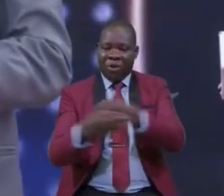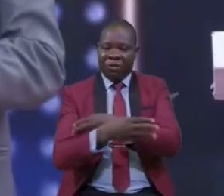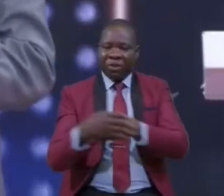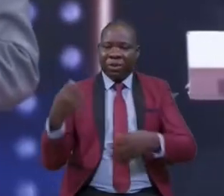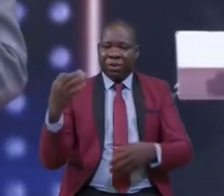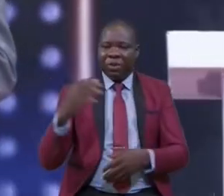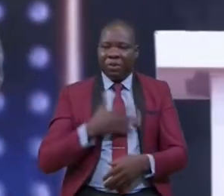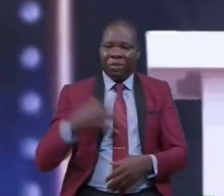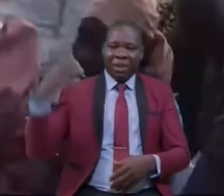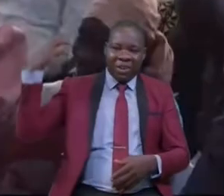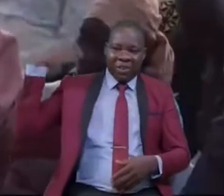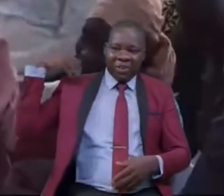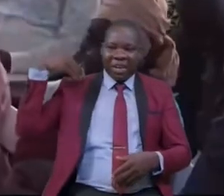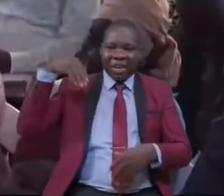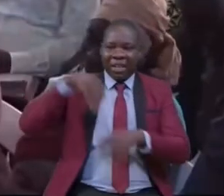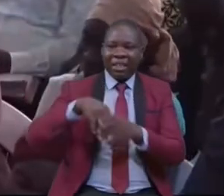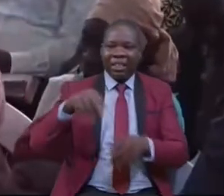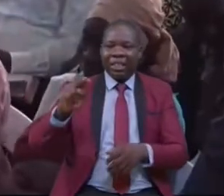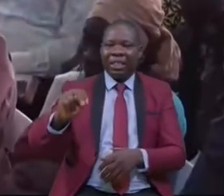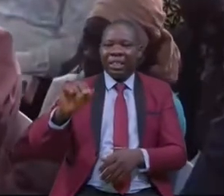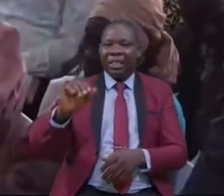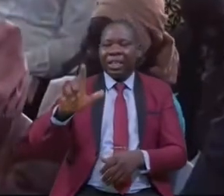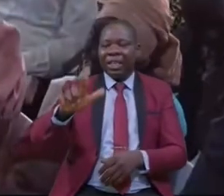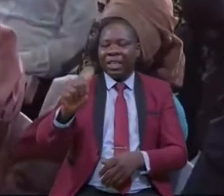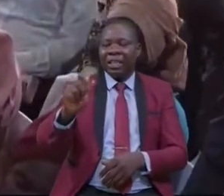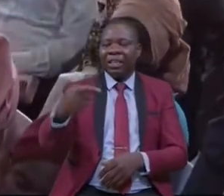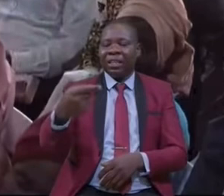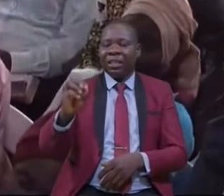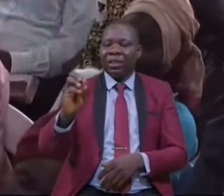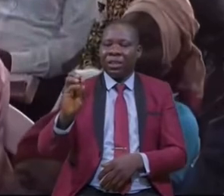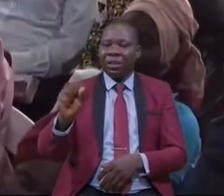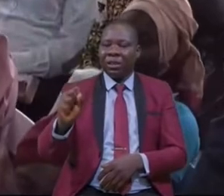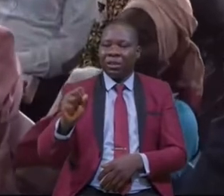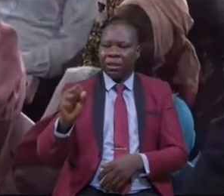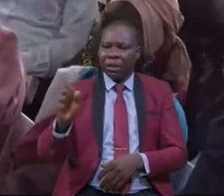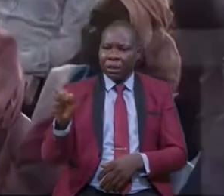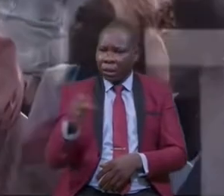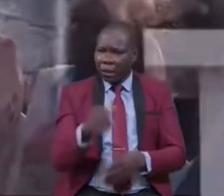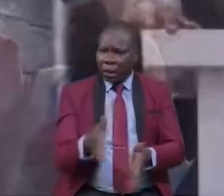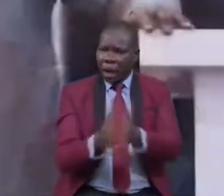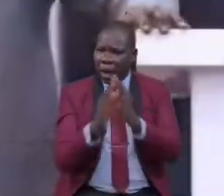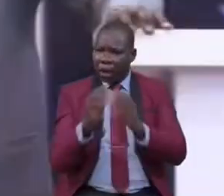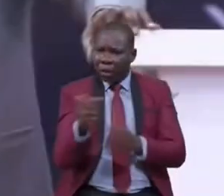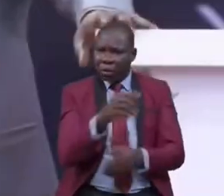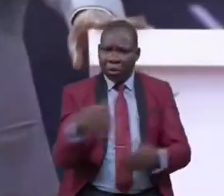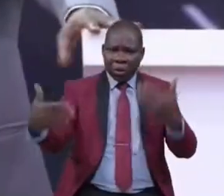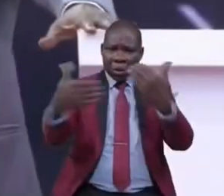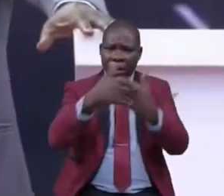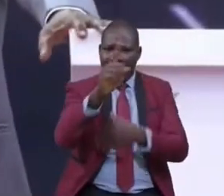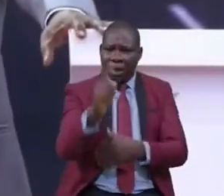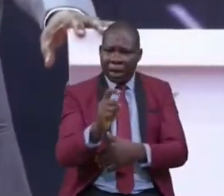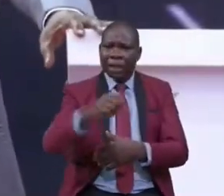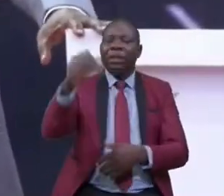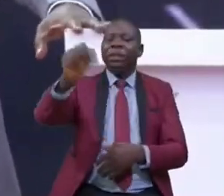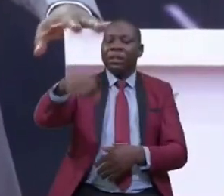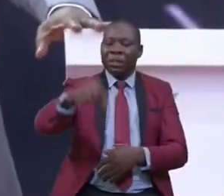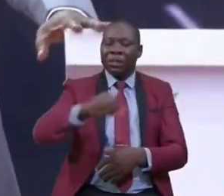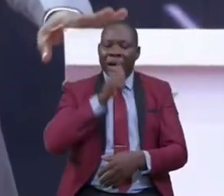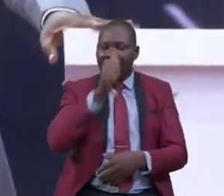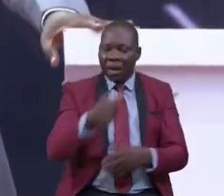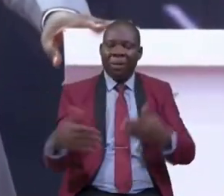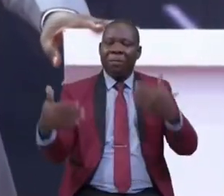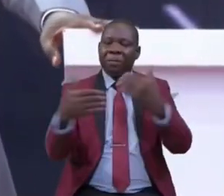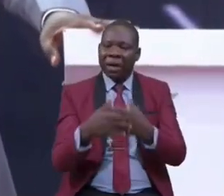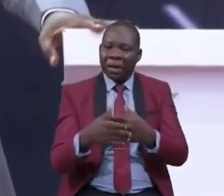you are back? I said, yes, I am back. He said, did the provost there tell you